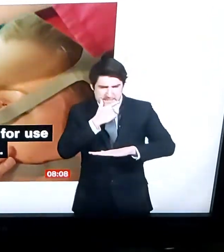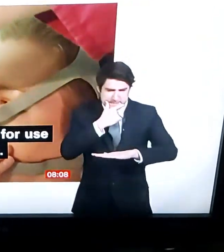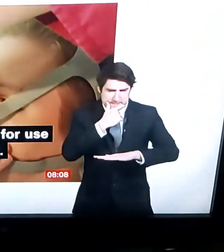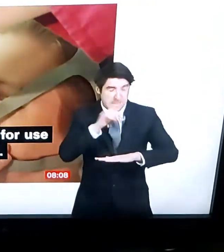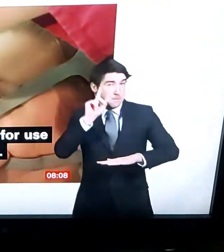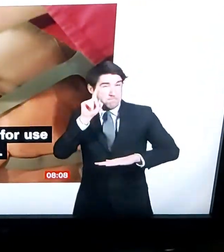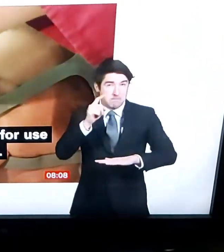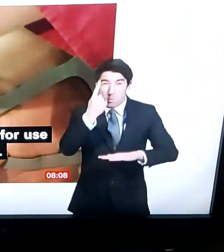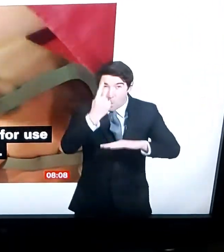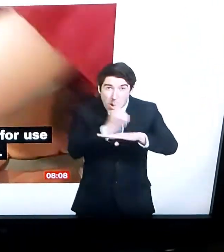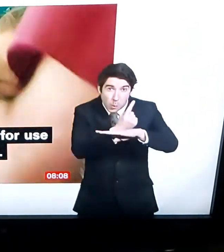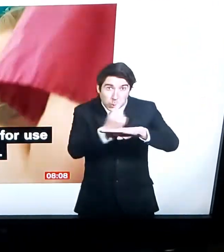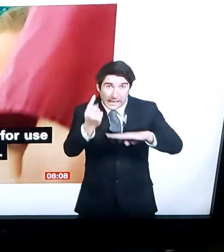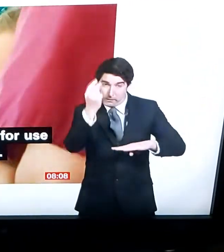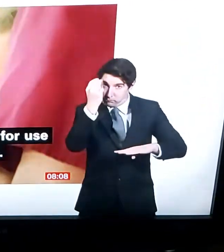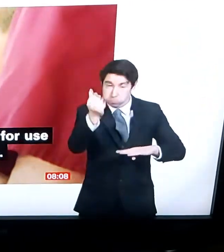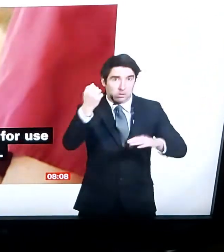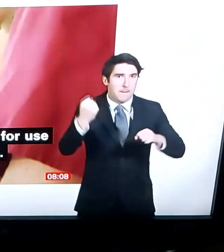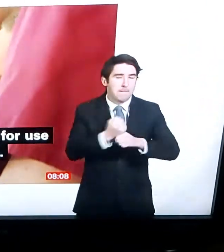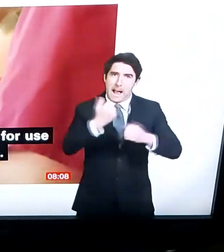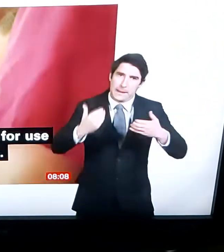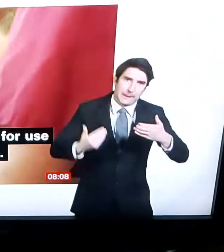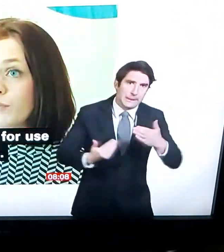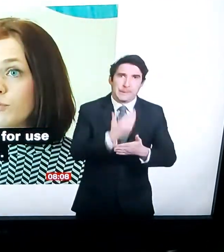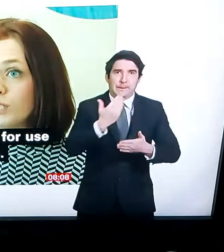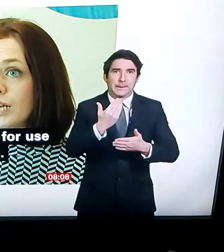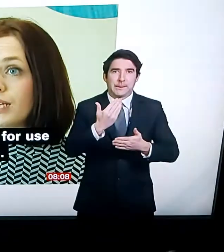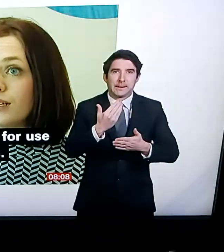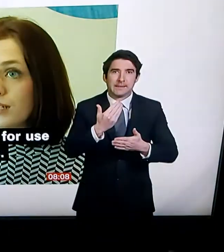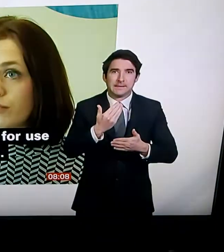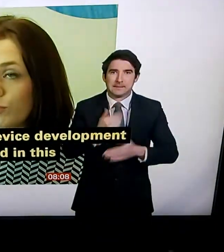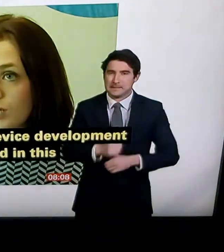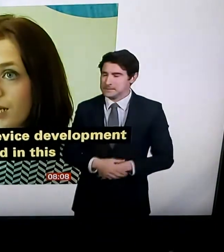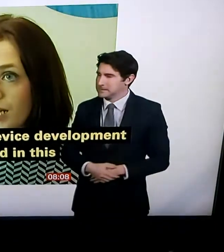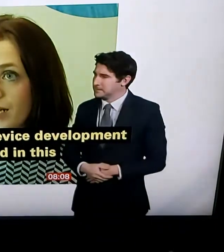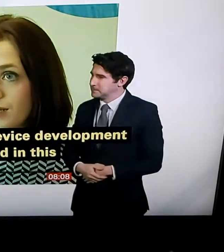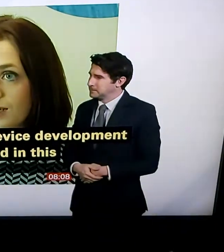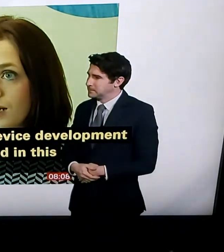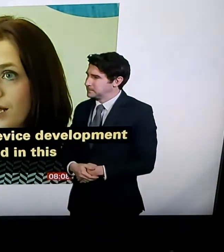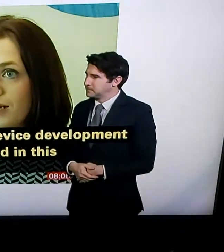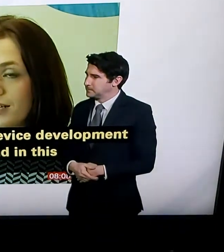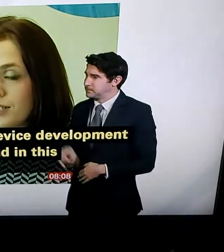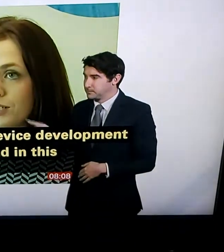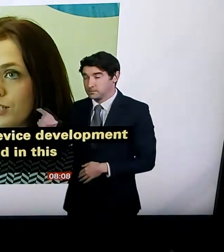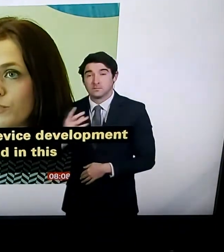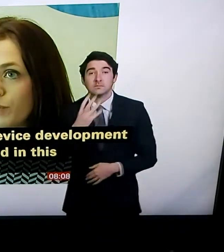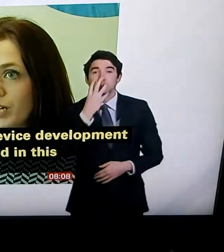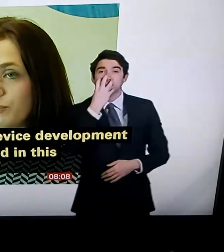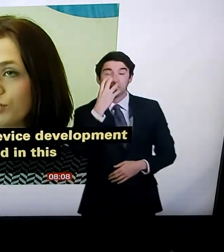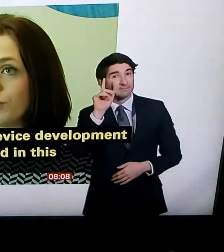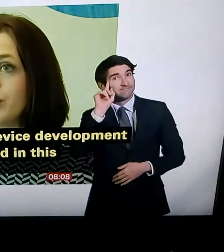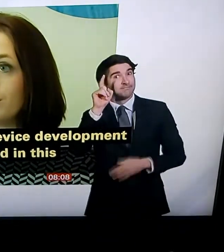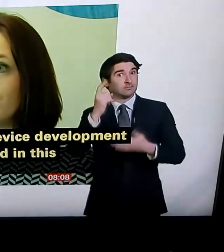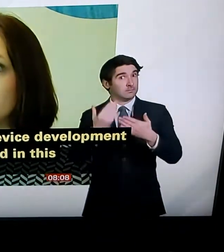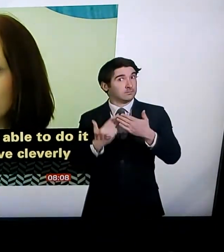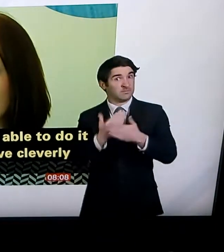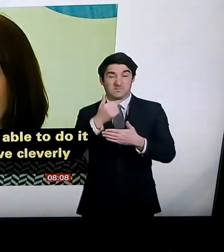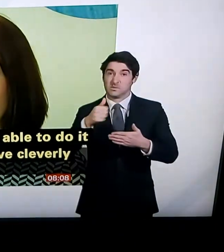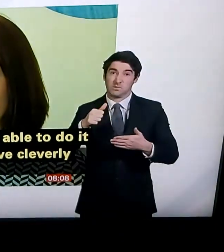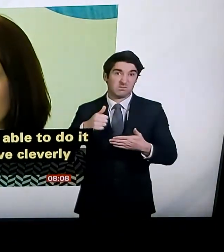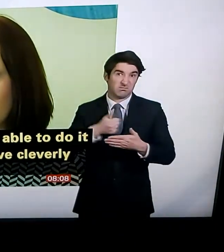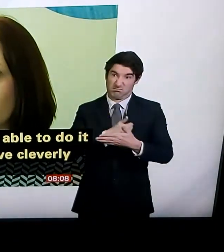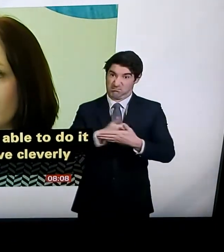use by health regulators. Normally, medical device development would take years, and in this instance, we've been able to do it